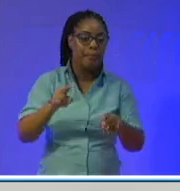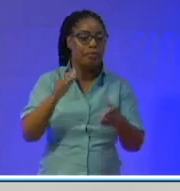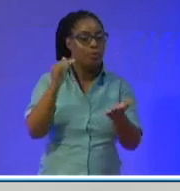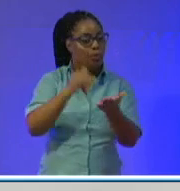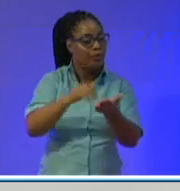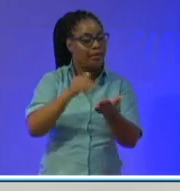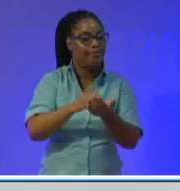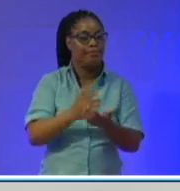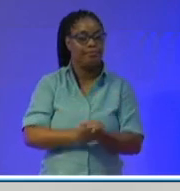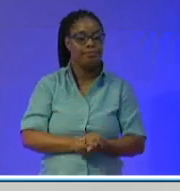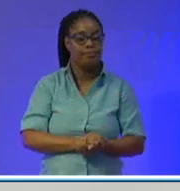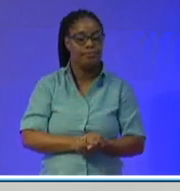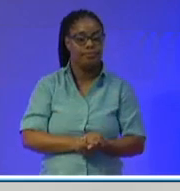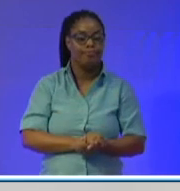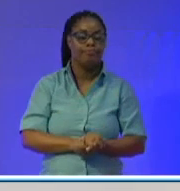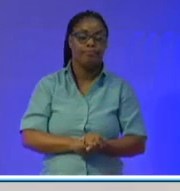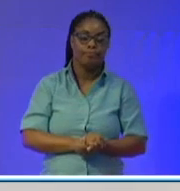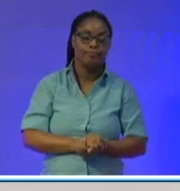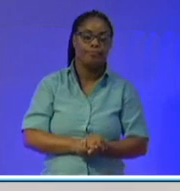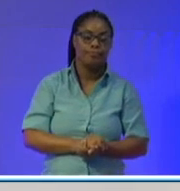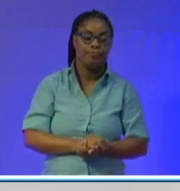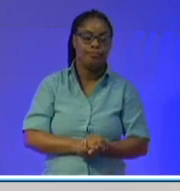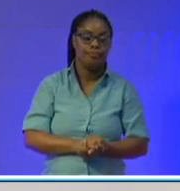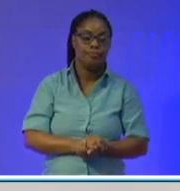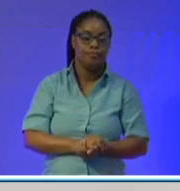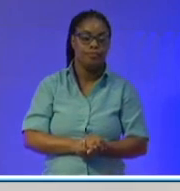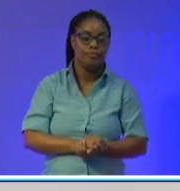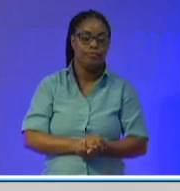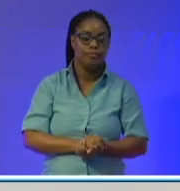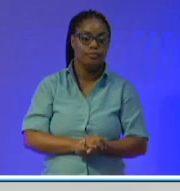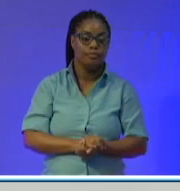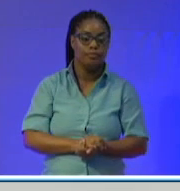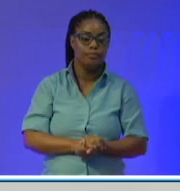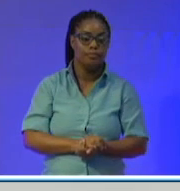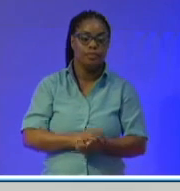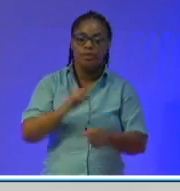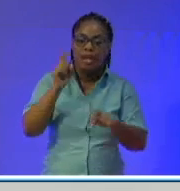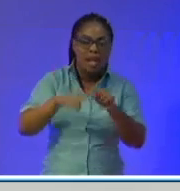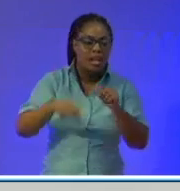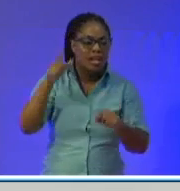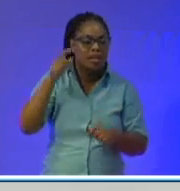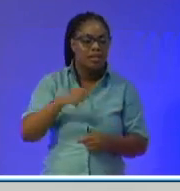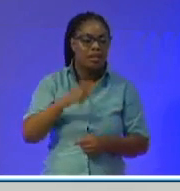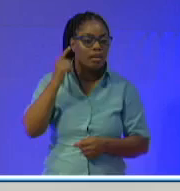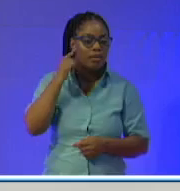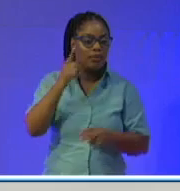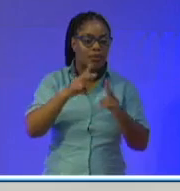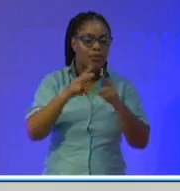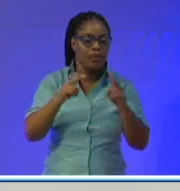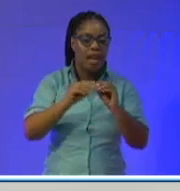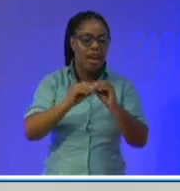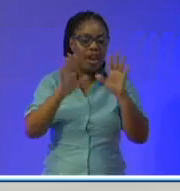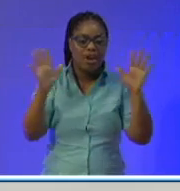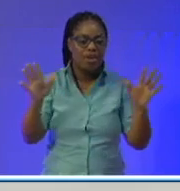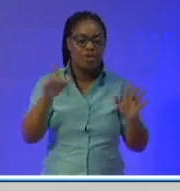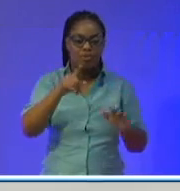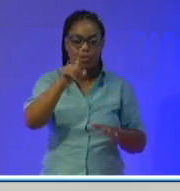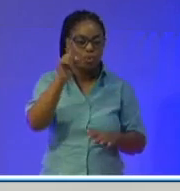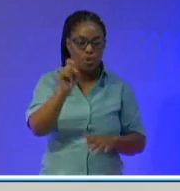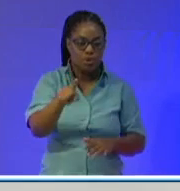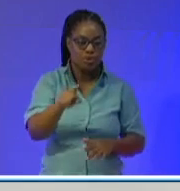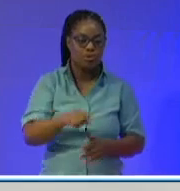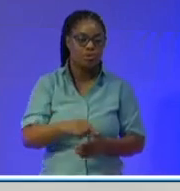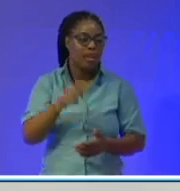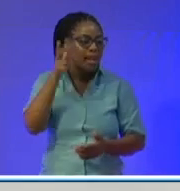you pointed out, I believe there was some electronic disturbance, so we couldn't hear you very clearly, although I think what you're saying is that what was said was,